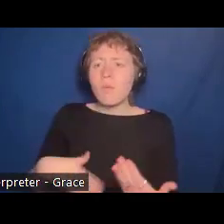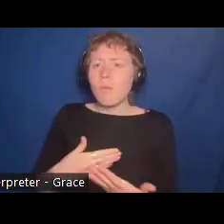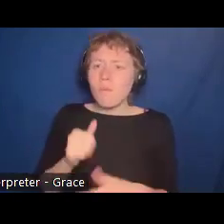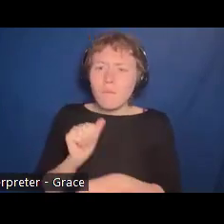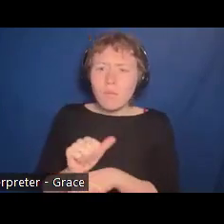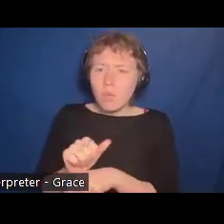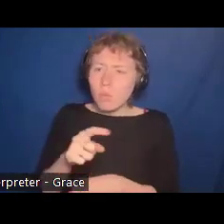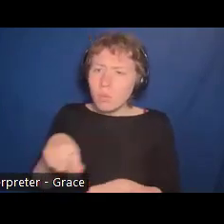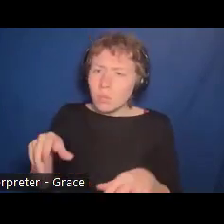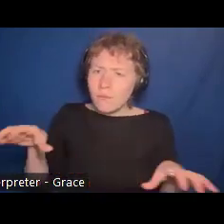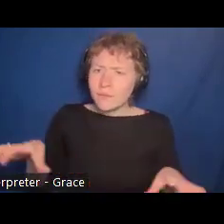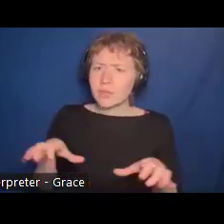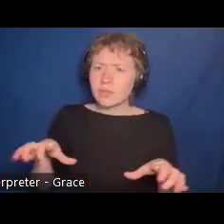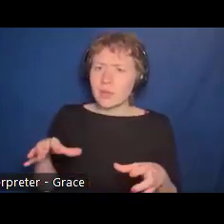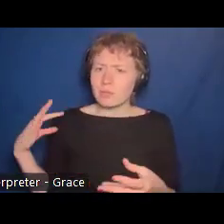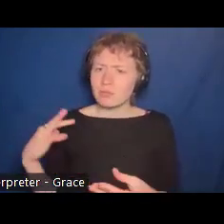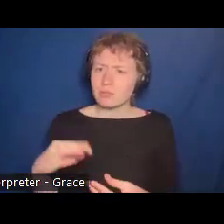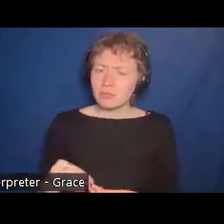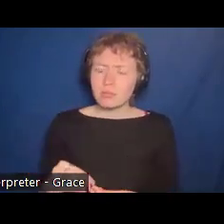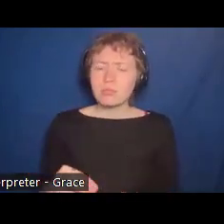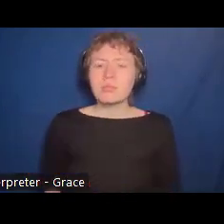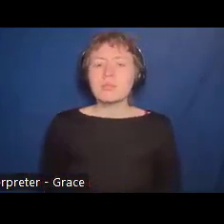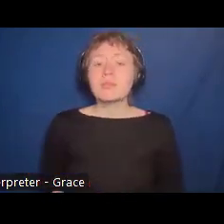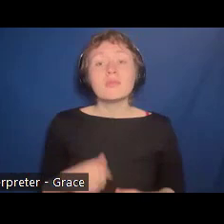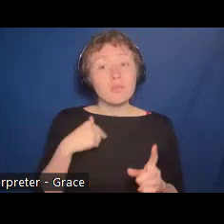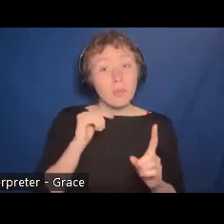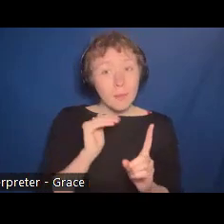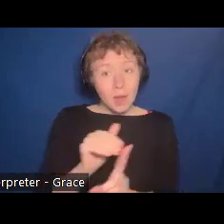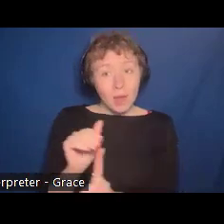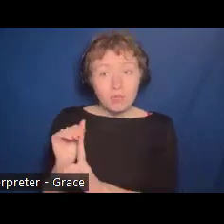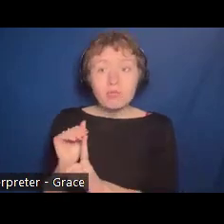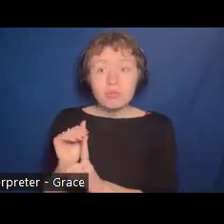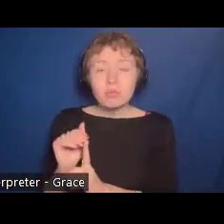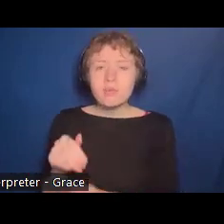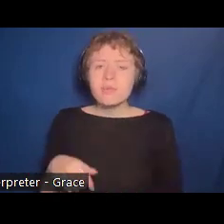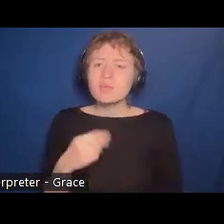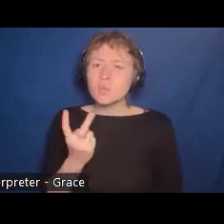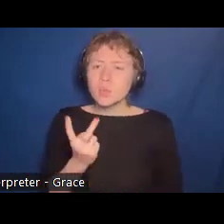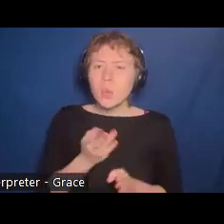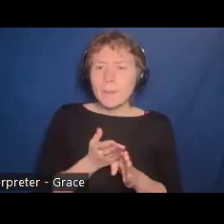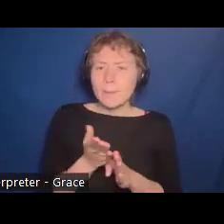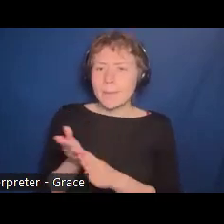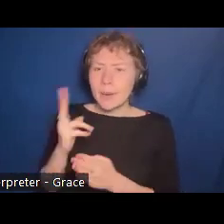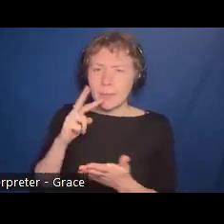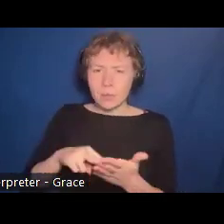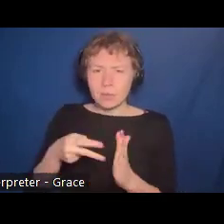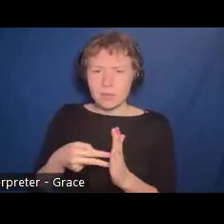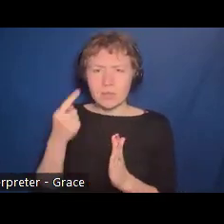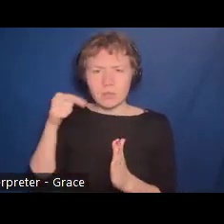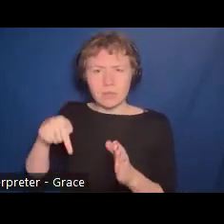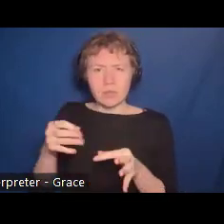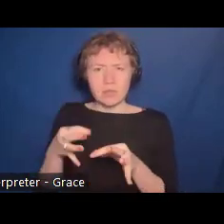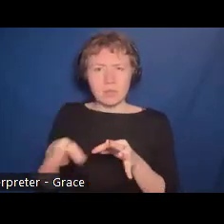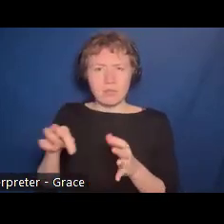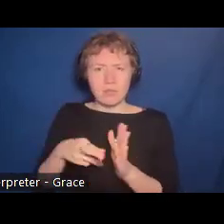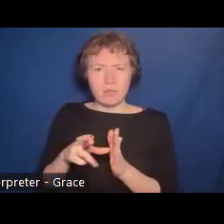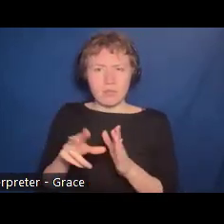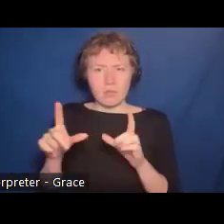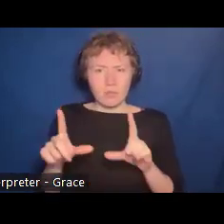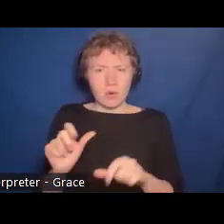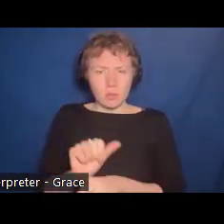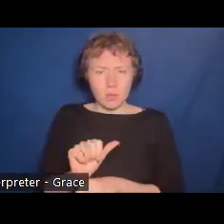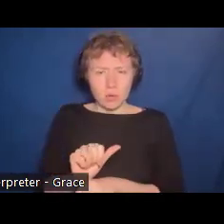done up until now. Now, as a reminder, there were two main purposes for the Simplified Review Framework.